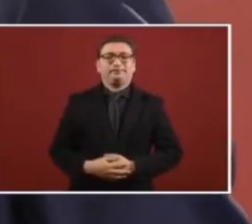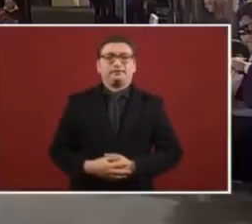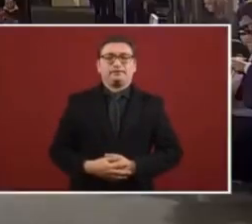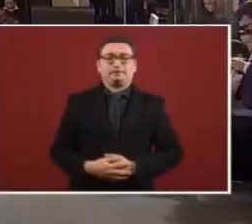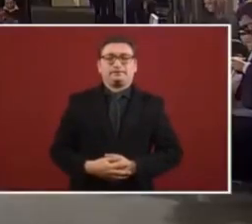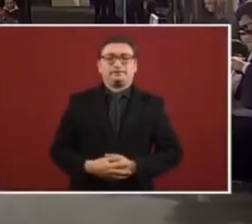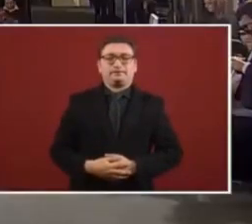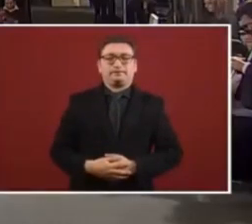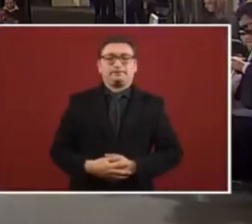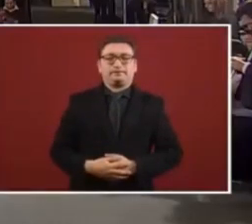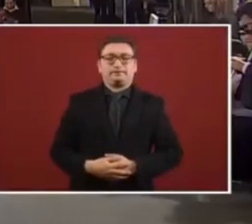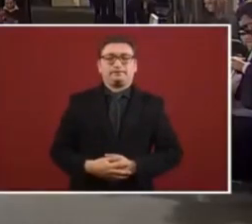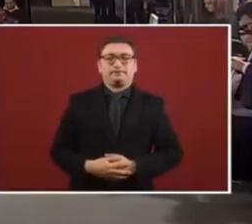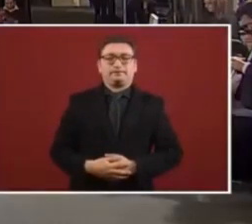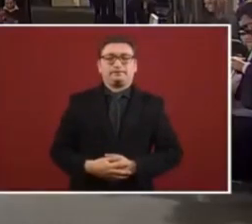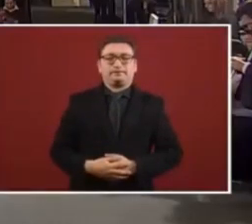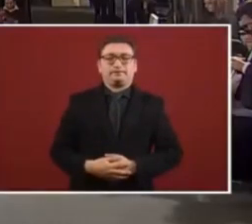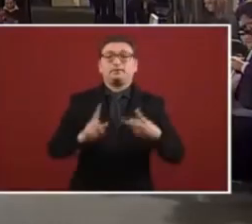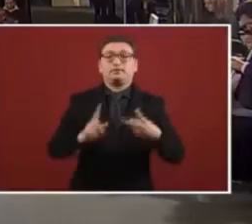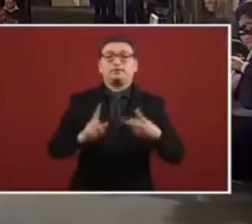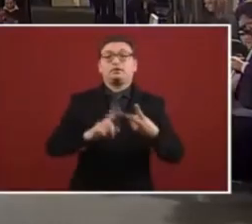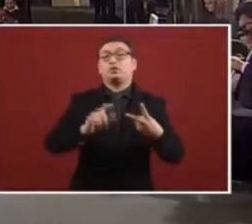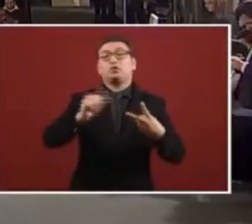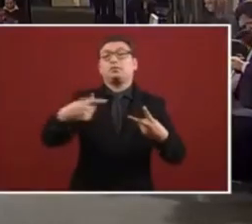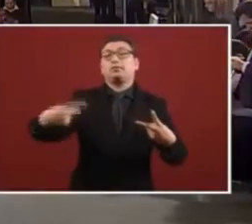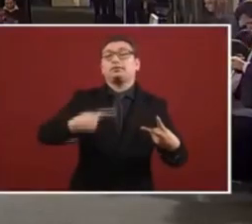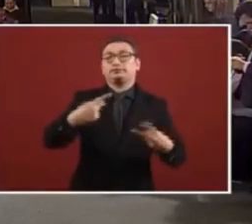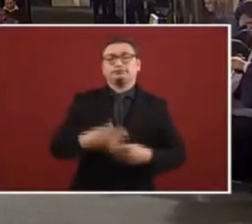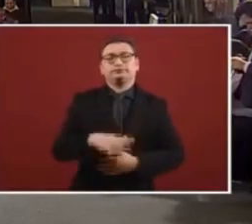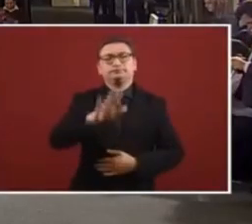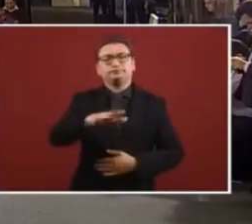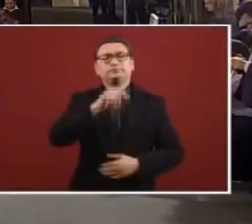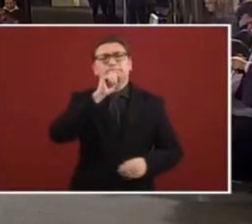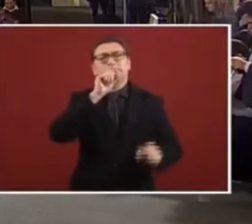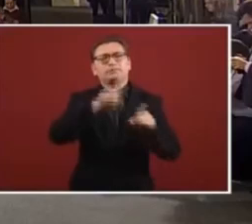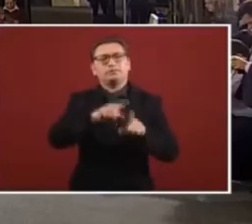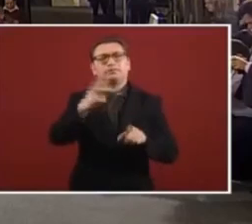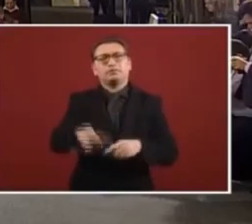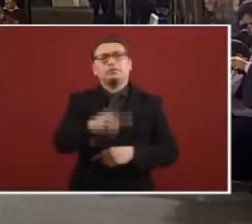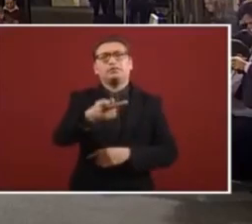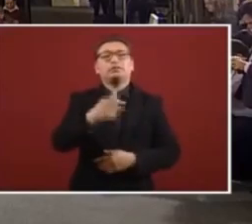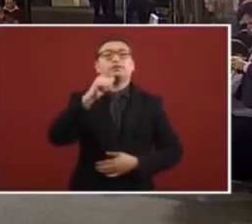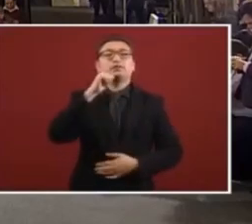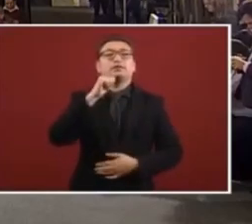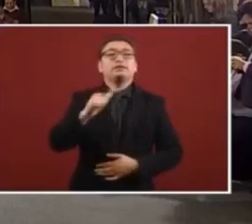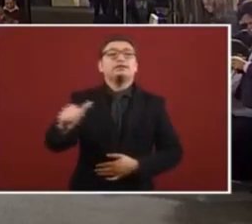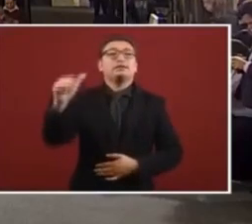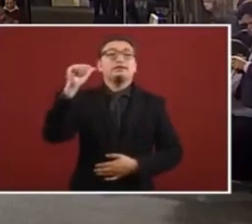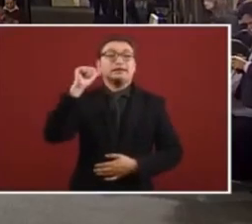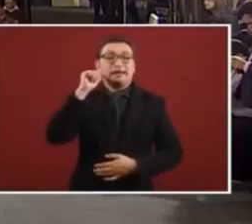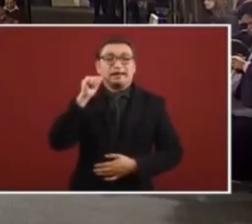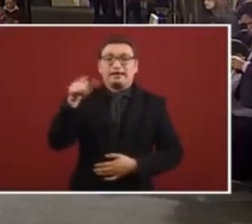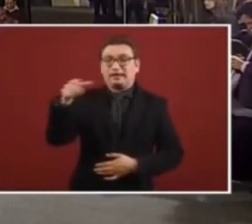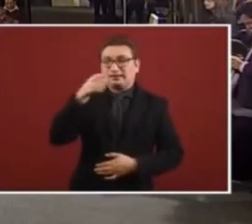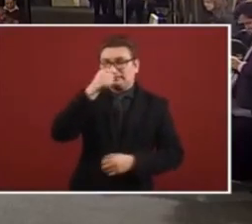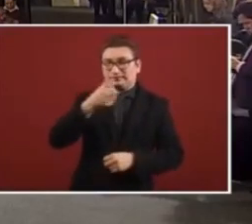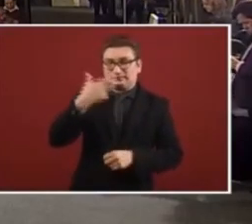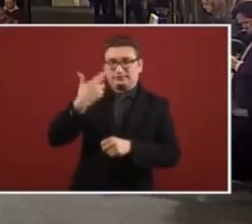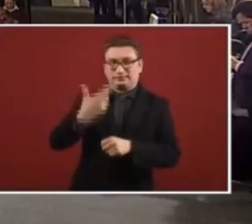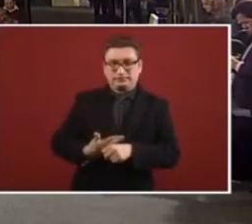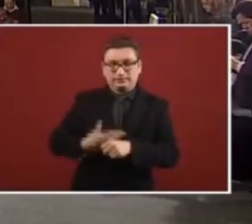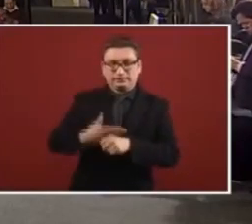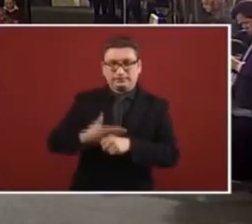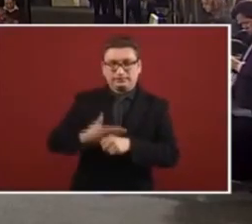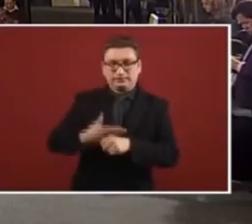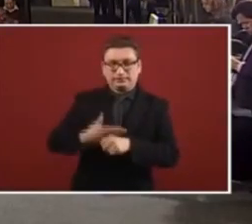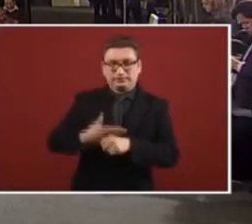Lo segundo, And so the second part now. Y también preguntarle, ayer el secretario adjunto de